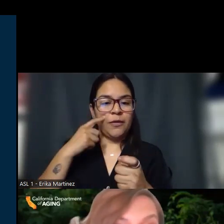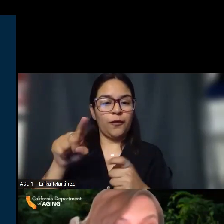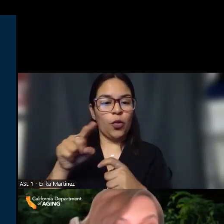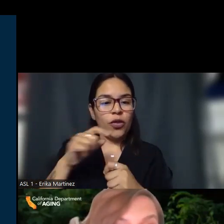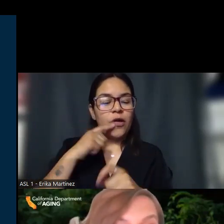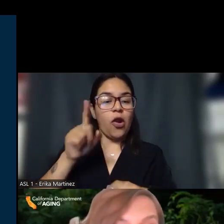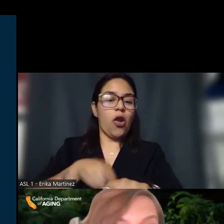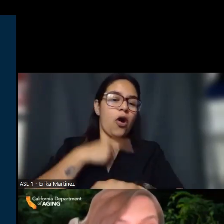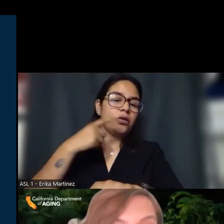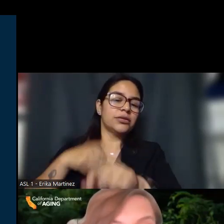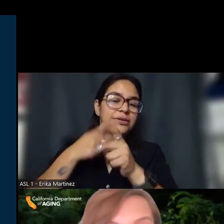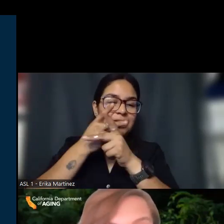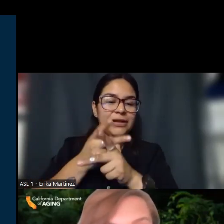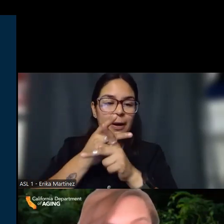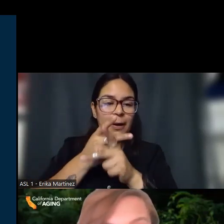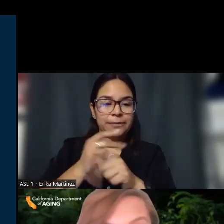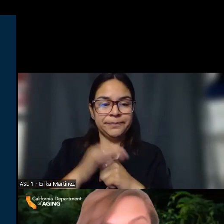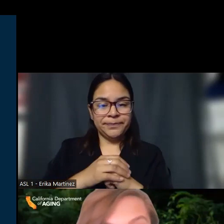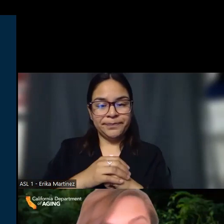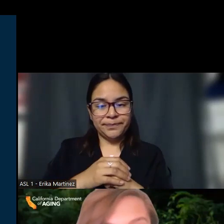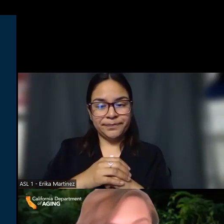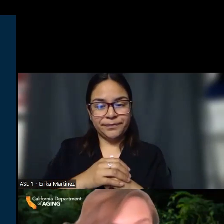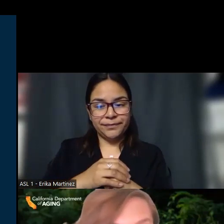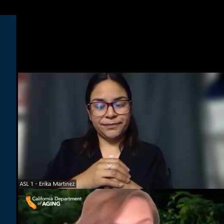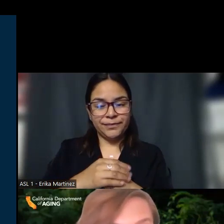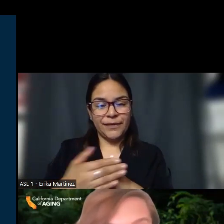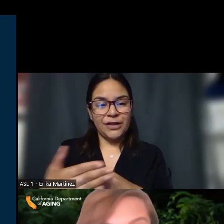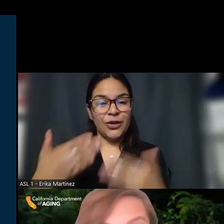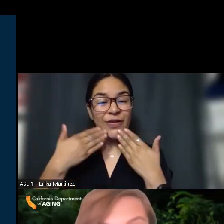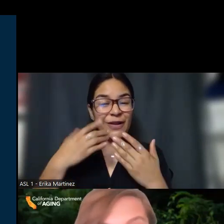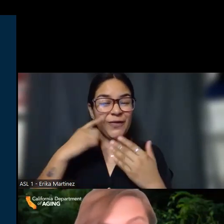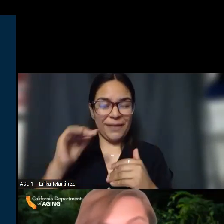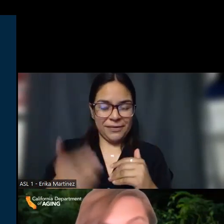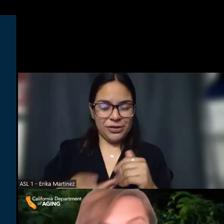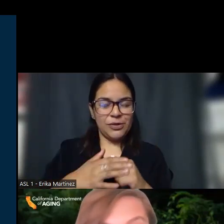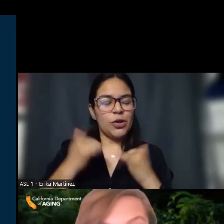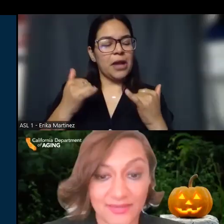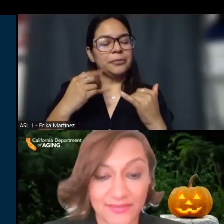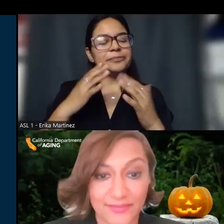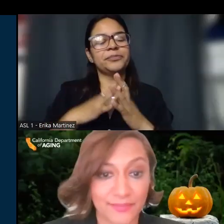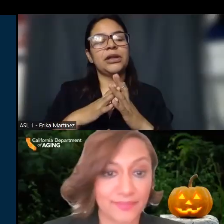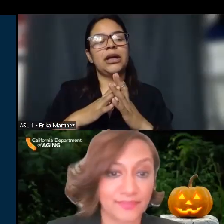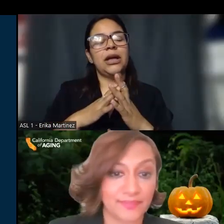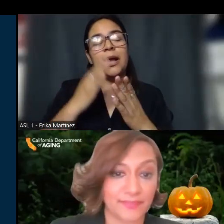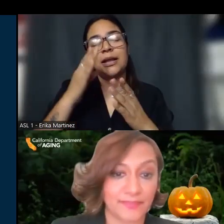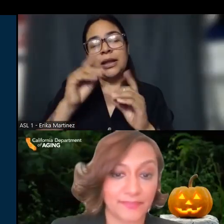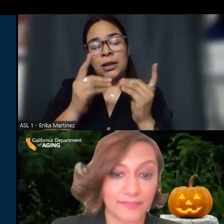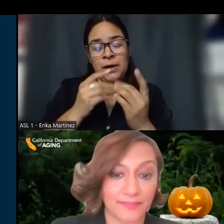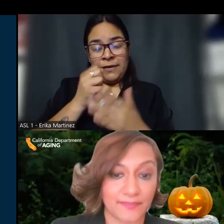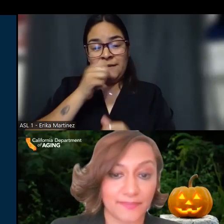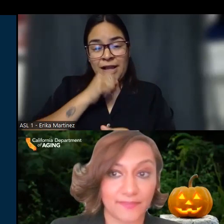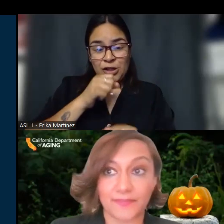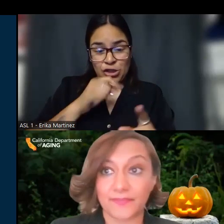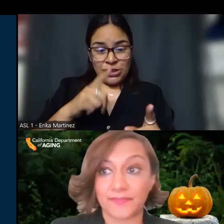Representative. Go ahead, Susan. Ranjana, thank you so much. On behalf of the Department of Aging and the Office of the Long-Term Care